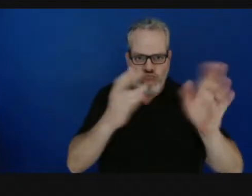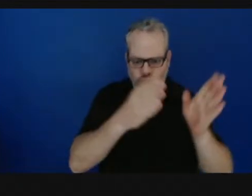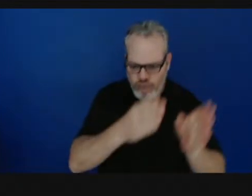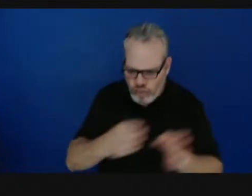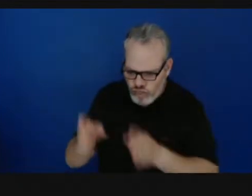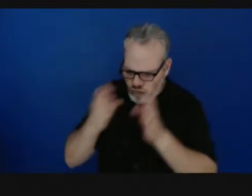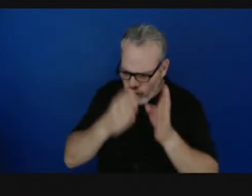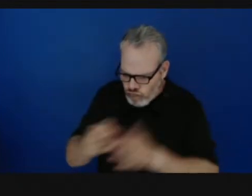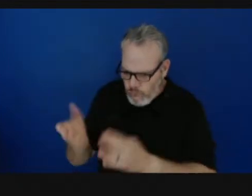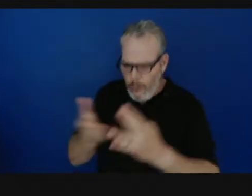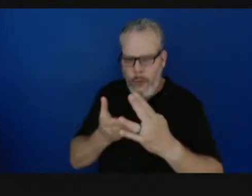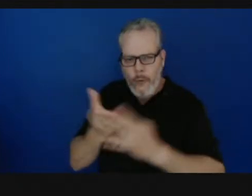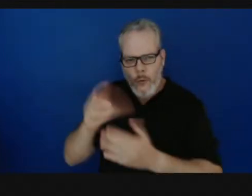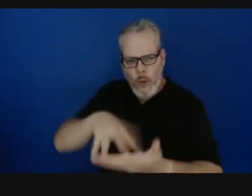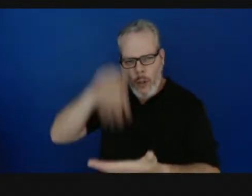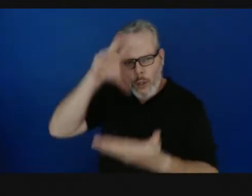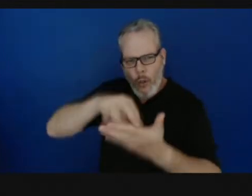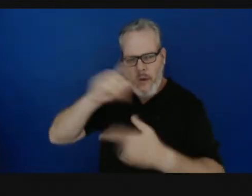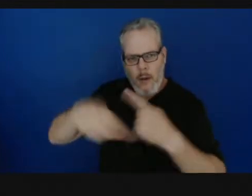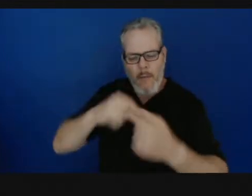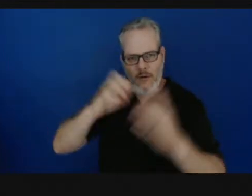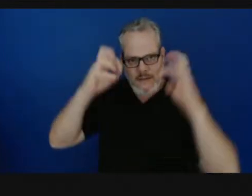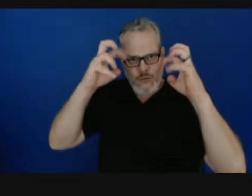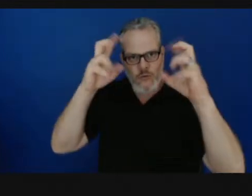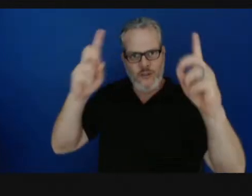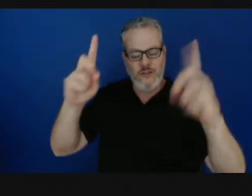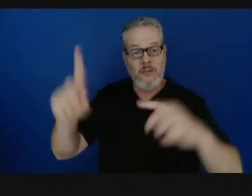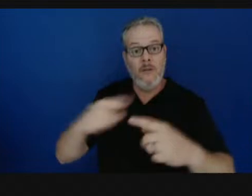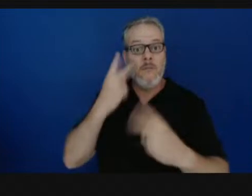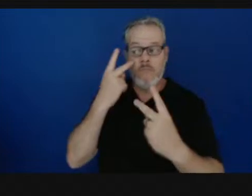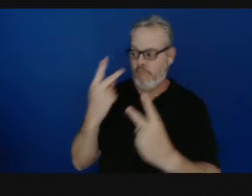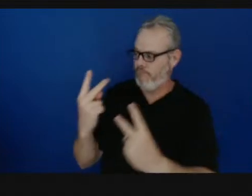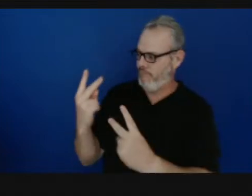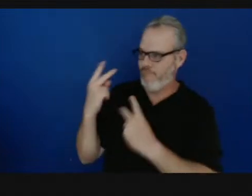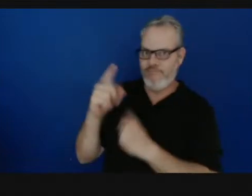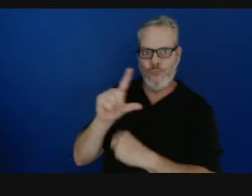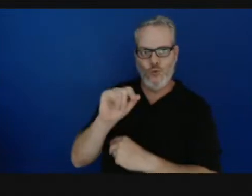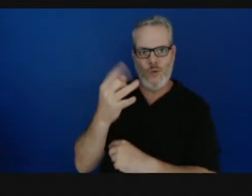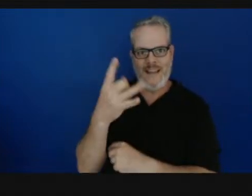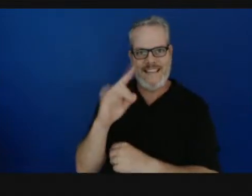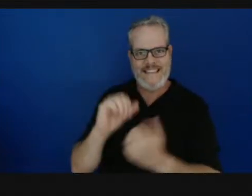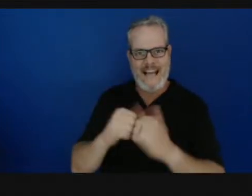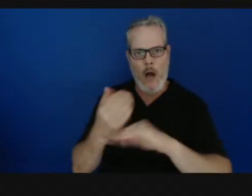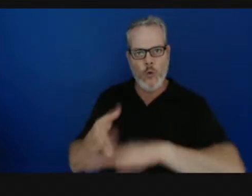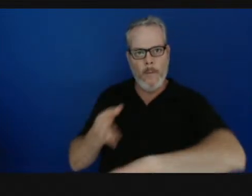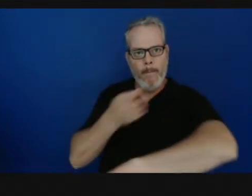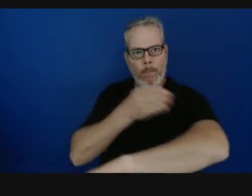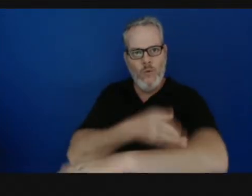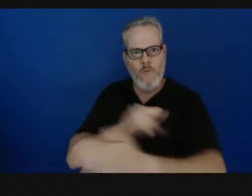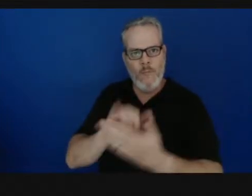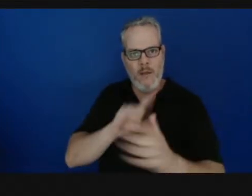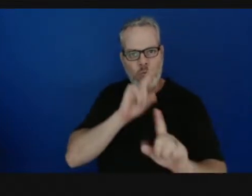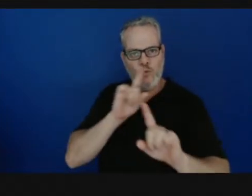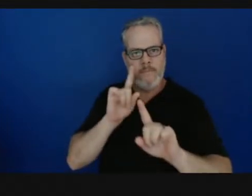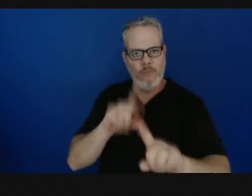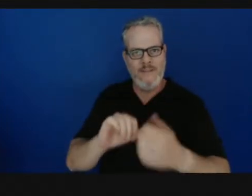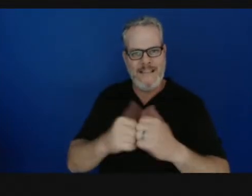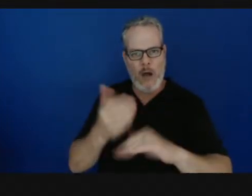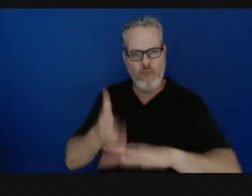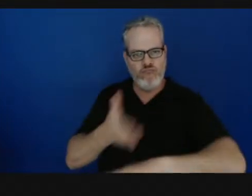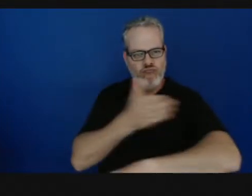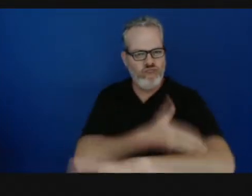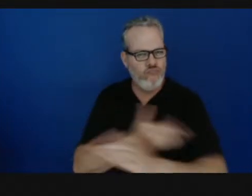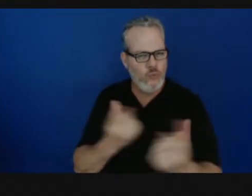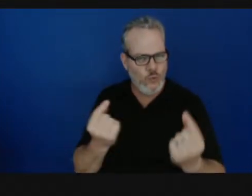education. And we also remember 2018 and want to improve from the response that occurred then. So